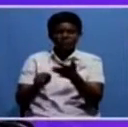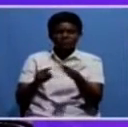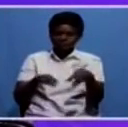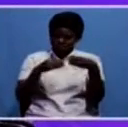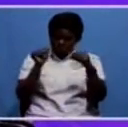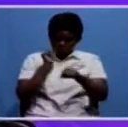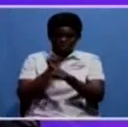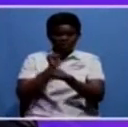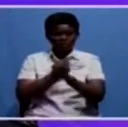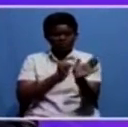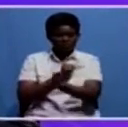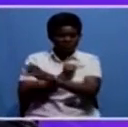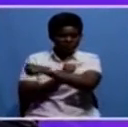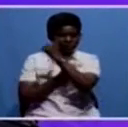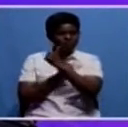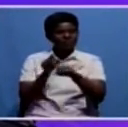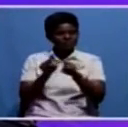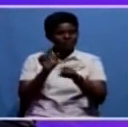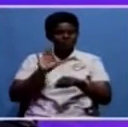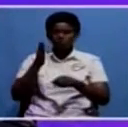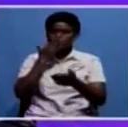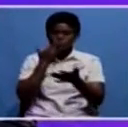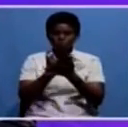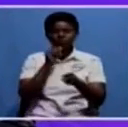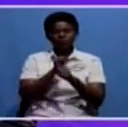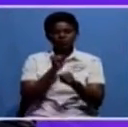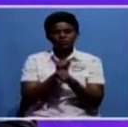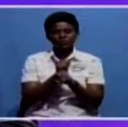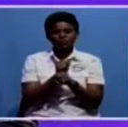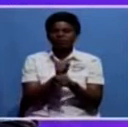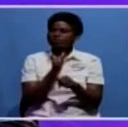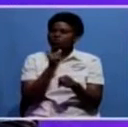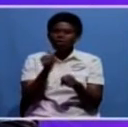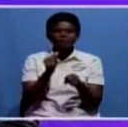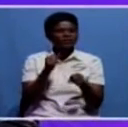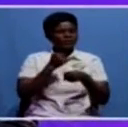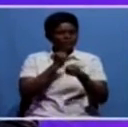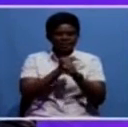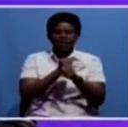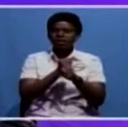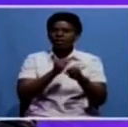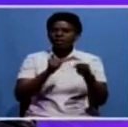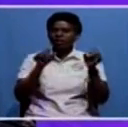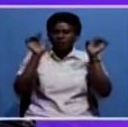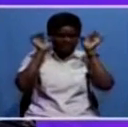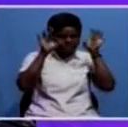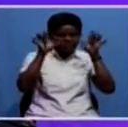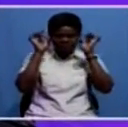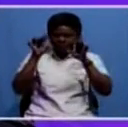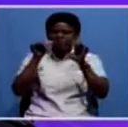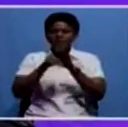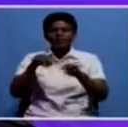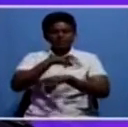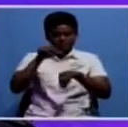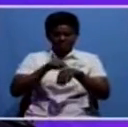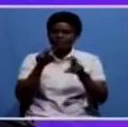the job. And they are doing a good job. All we are saying is that don't alarm the nation, because this information, by its nature, when